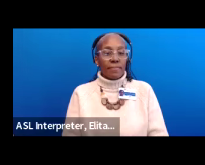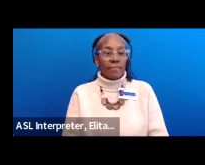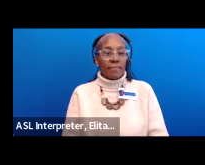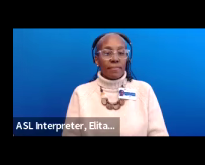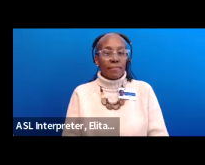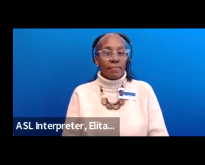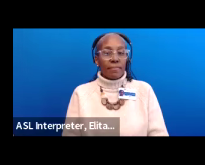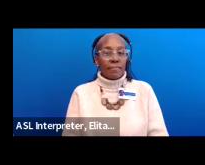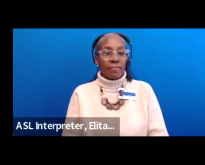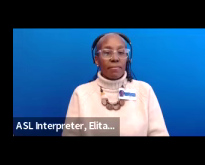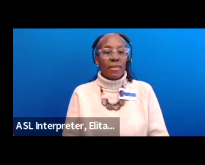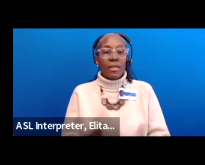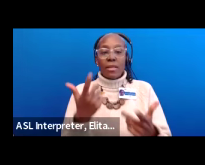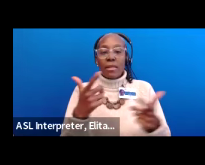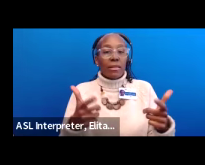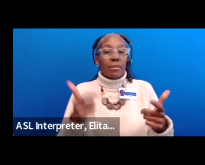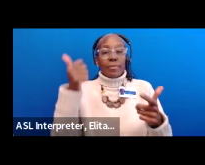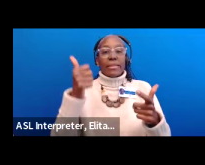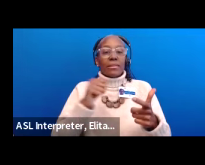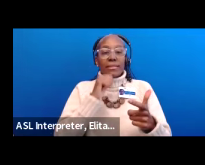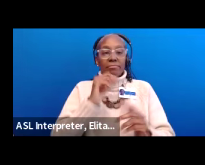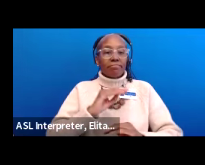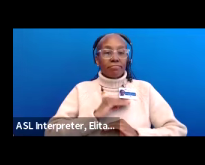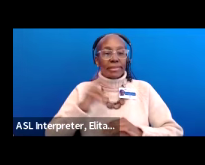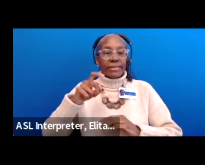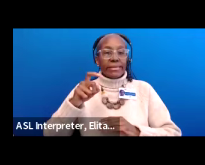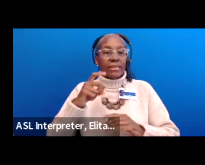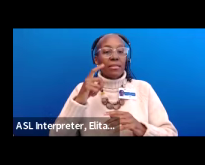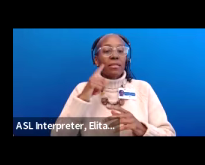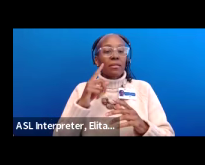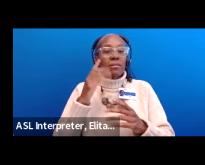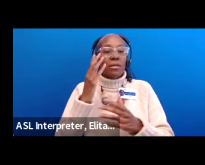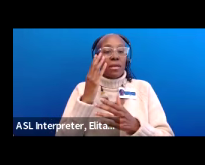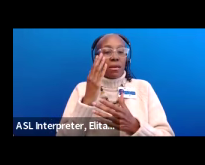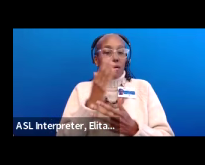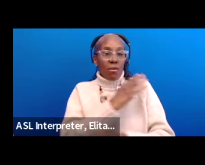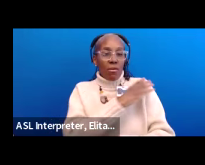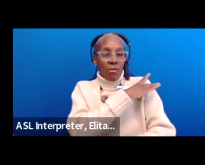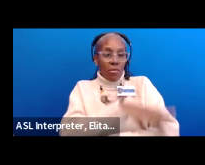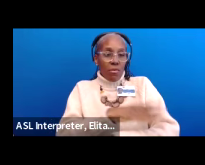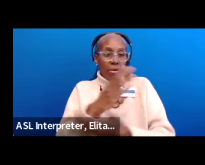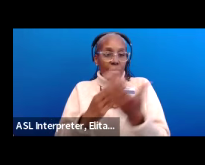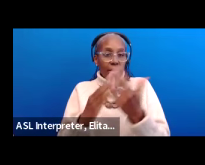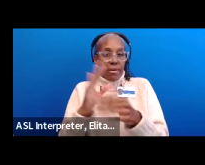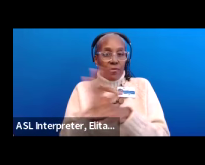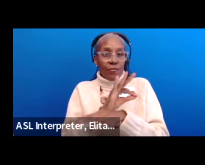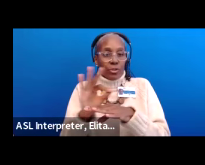Greatest unmet need for people with spinal cord injury is restoring hand and arm function.